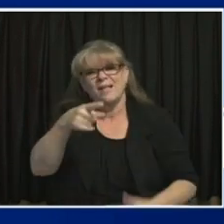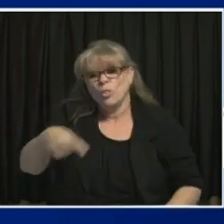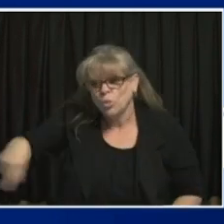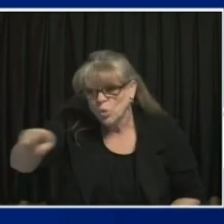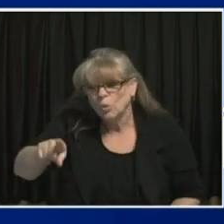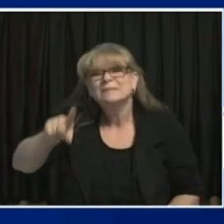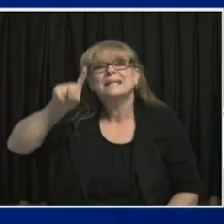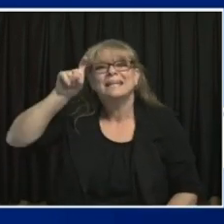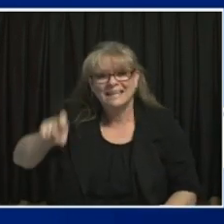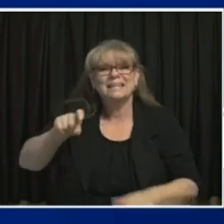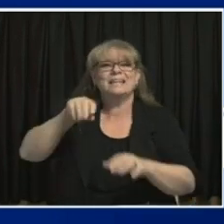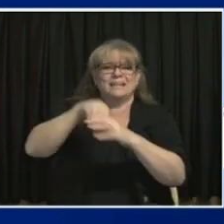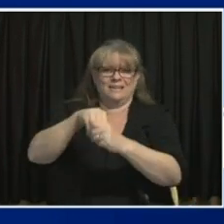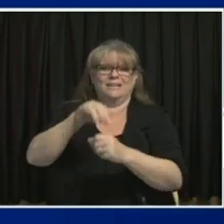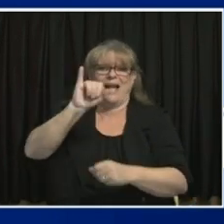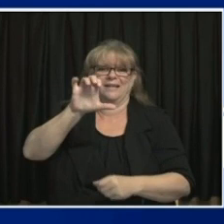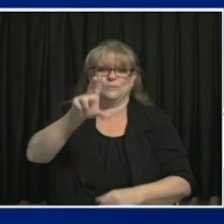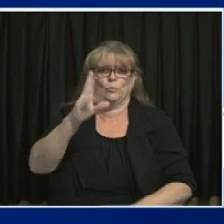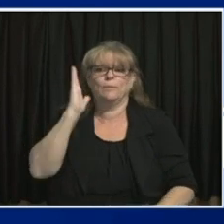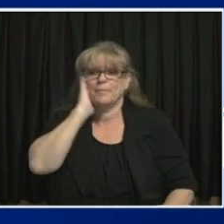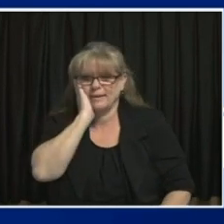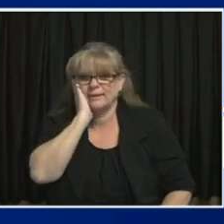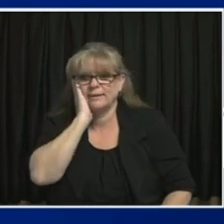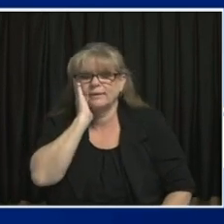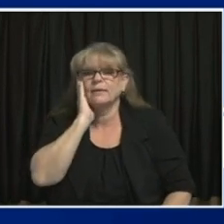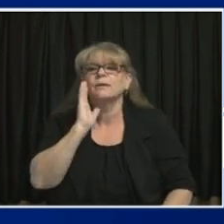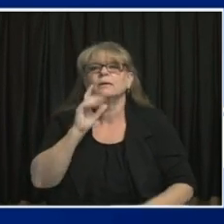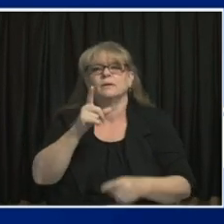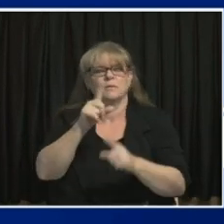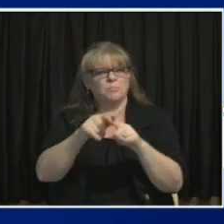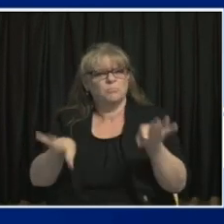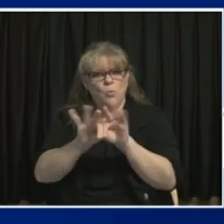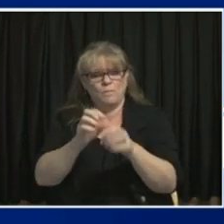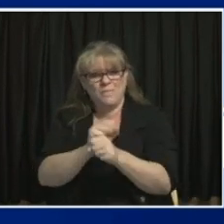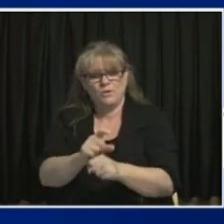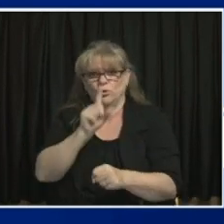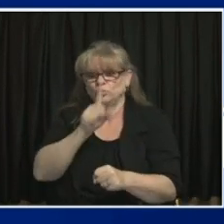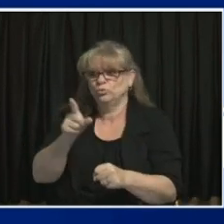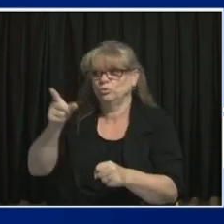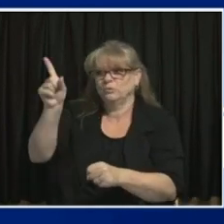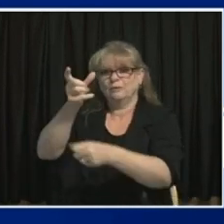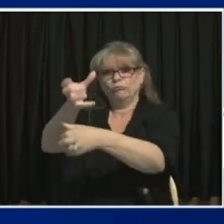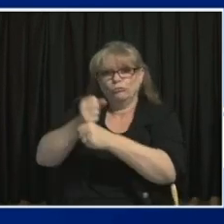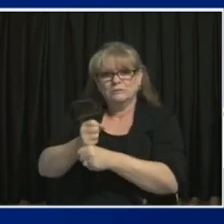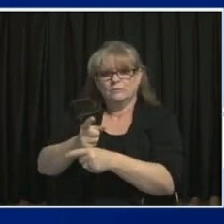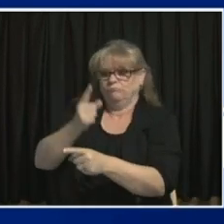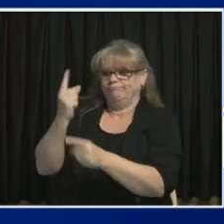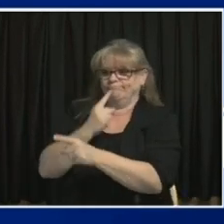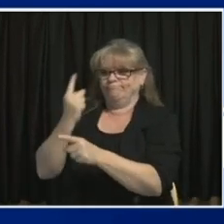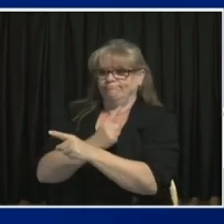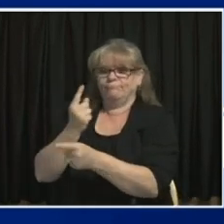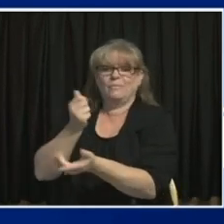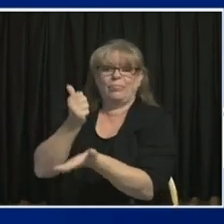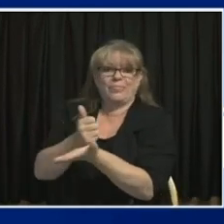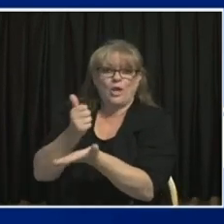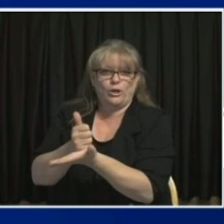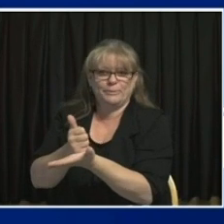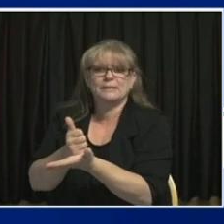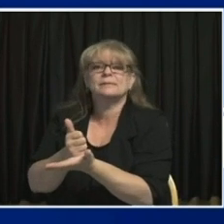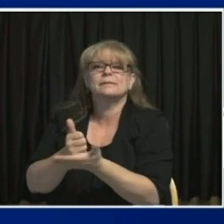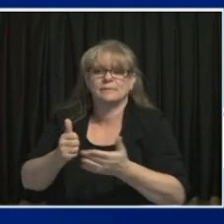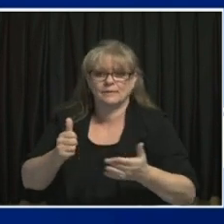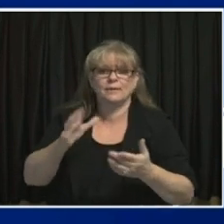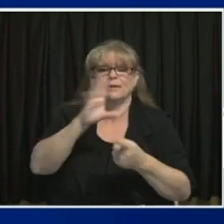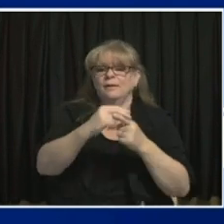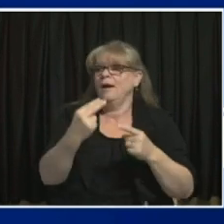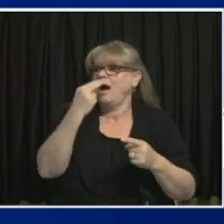cases, simply oxygen treatment. In some of the most difficult cases, a ventilator, and then there's something closer to a